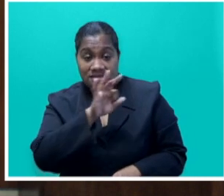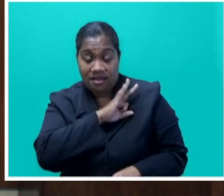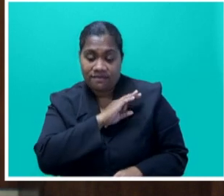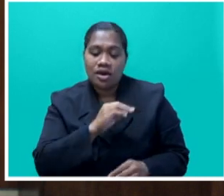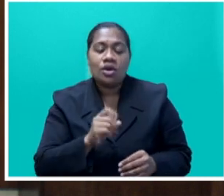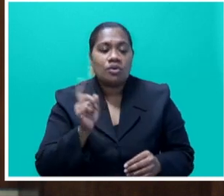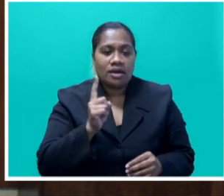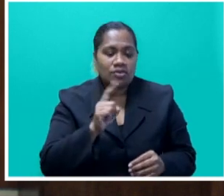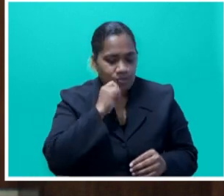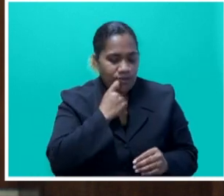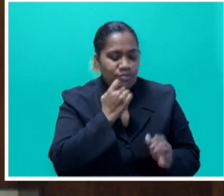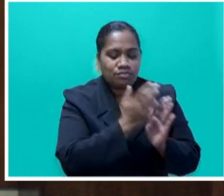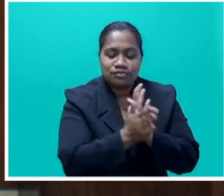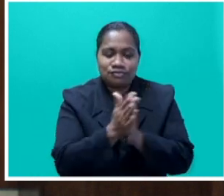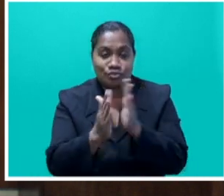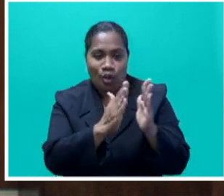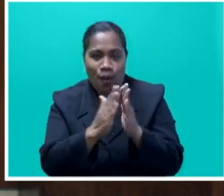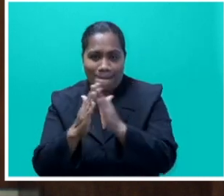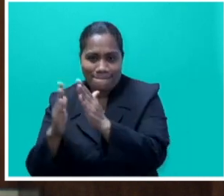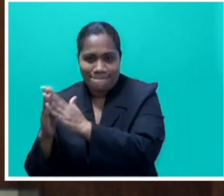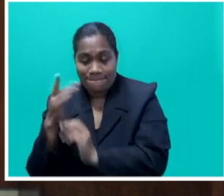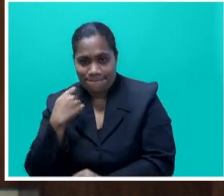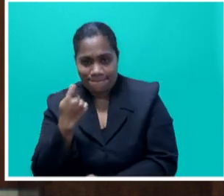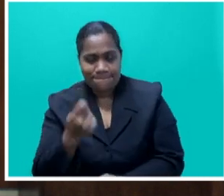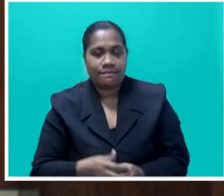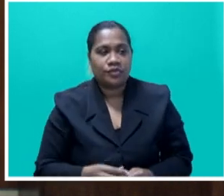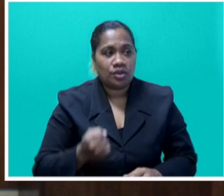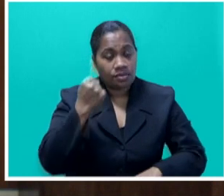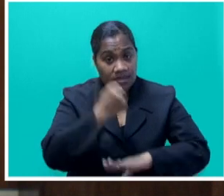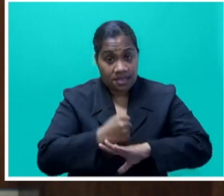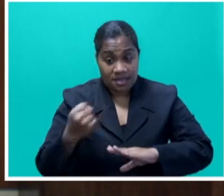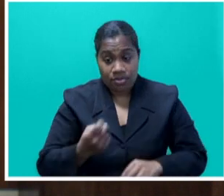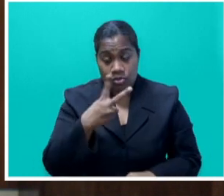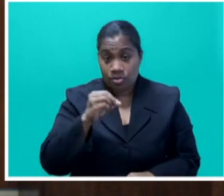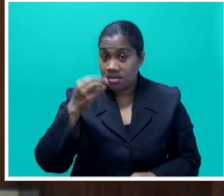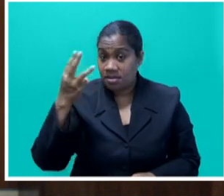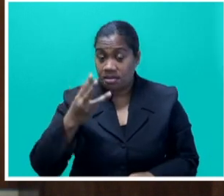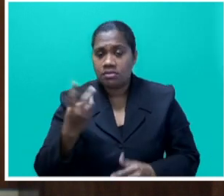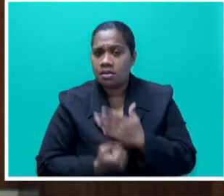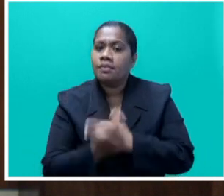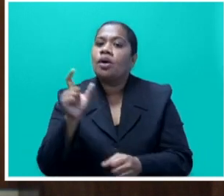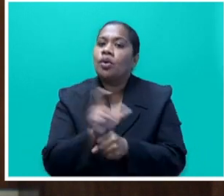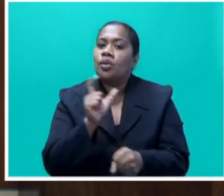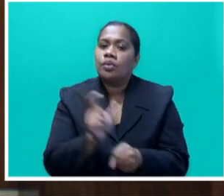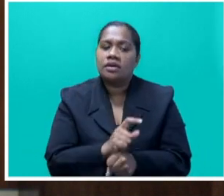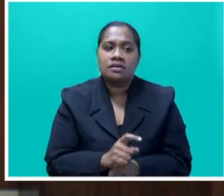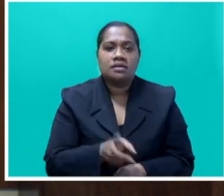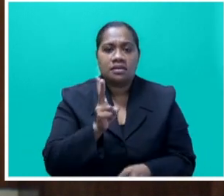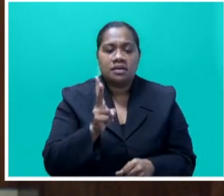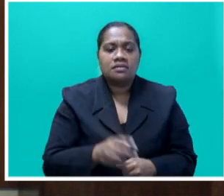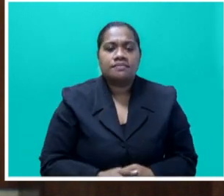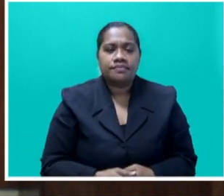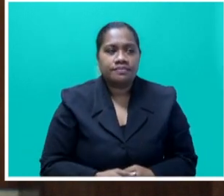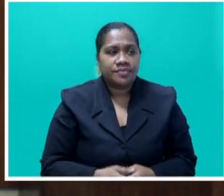these homes soon. I can assure the House that the government since 2013 has created a game changer to bridge the gap in relation